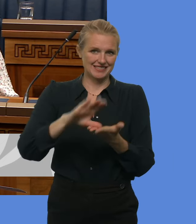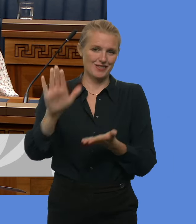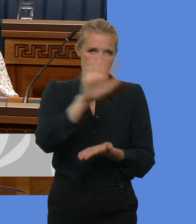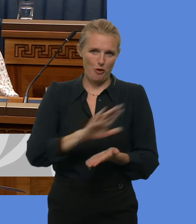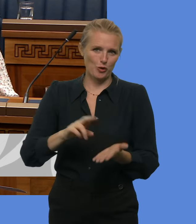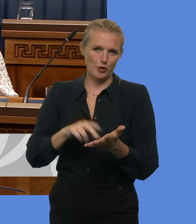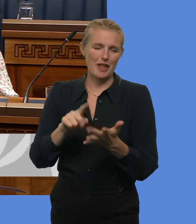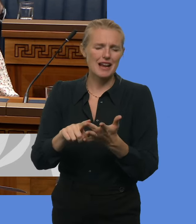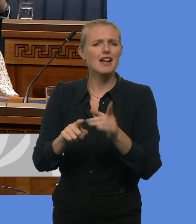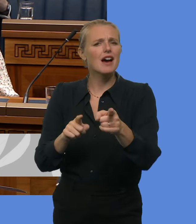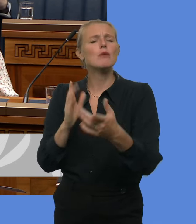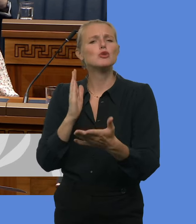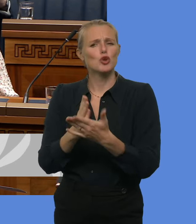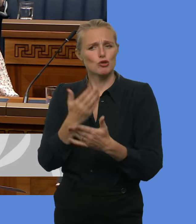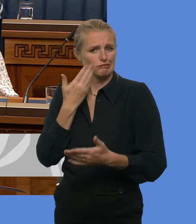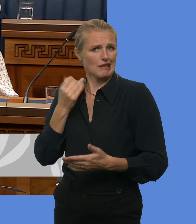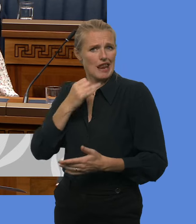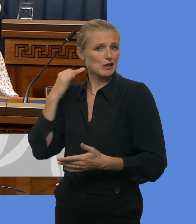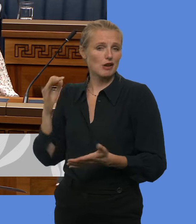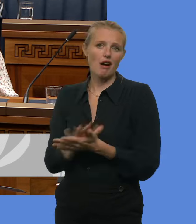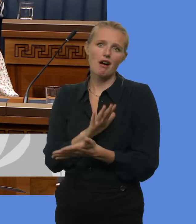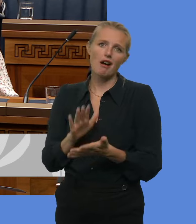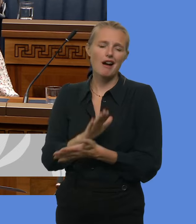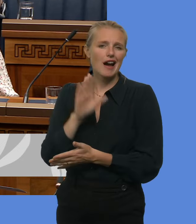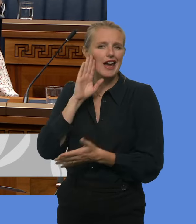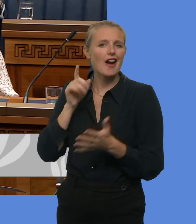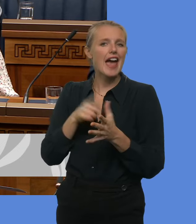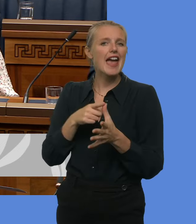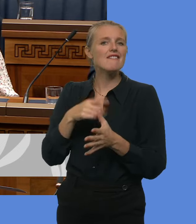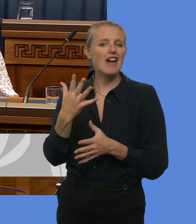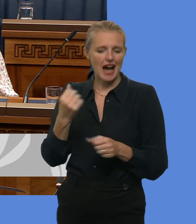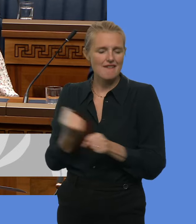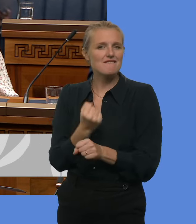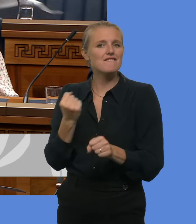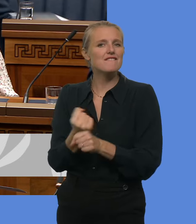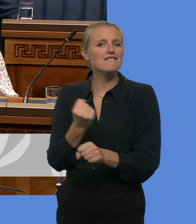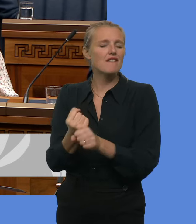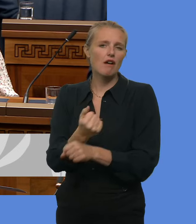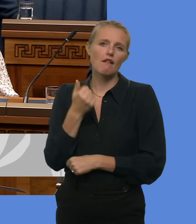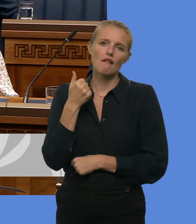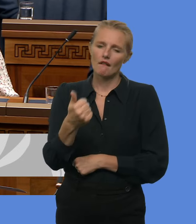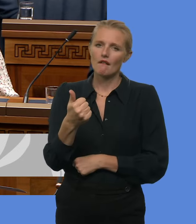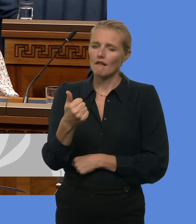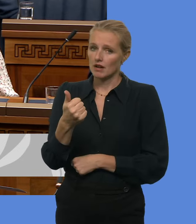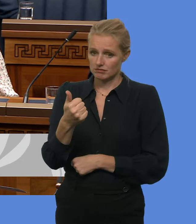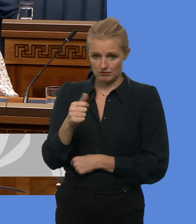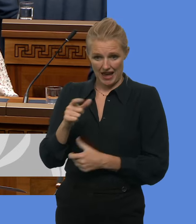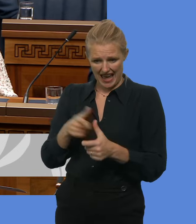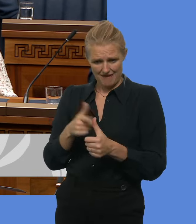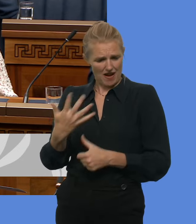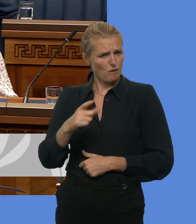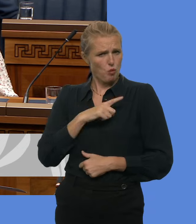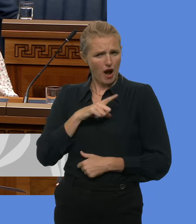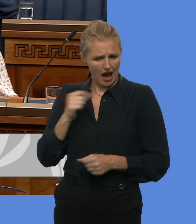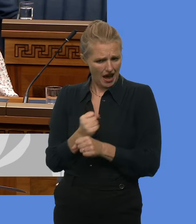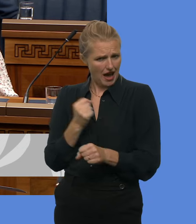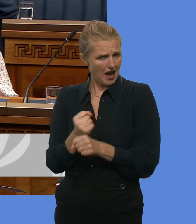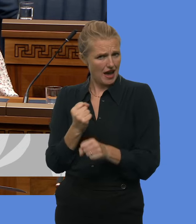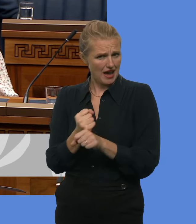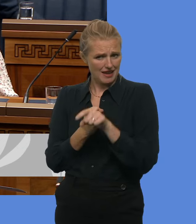would welcome the recent announcement just last week around the A5. The point at the very very heart of that being that in order to get